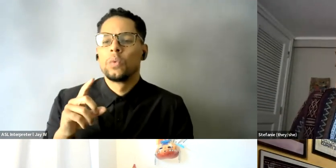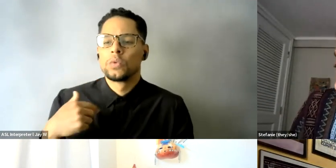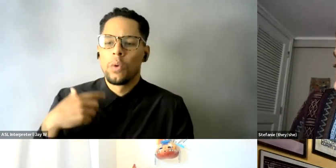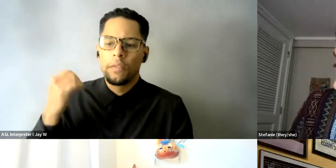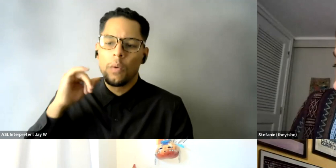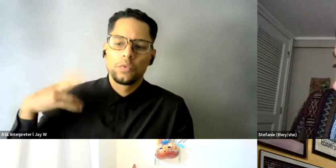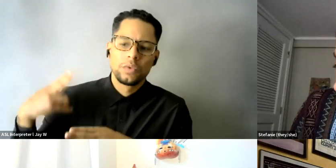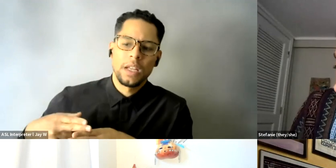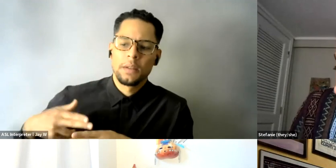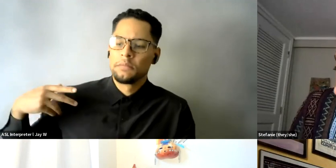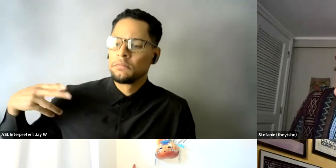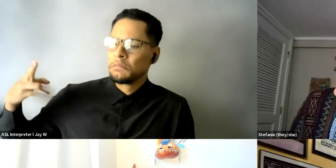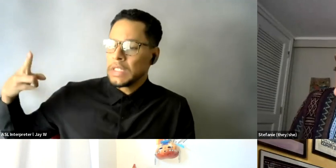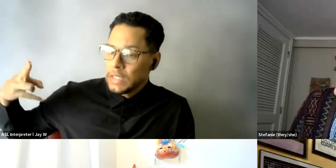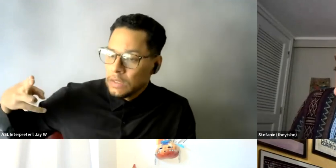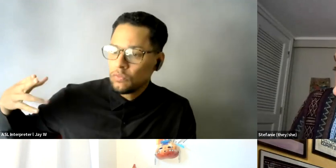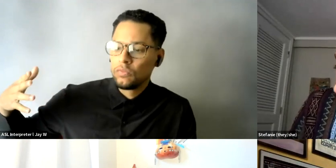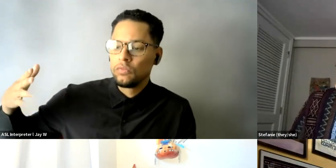if I'm gonna name lineage, I feel like